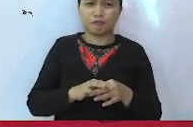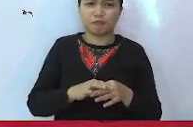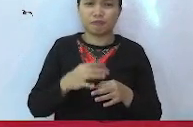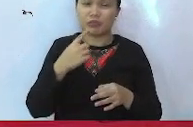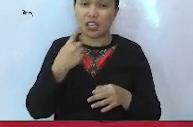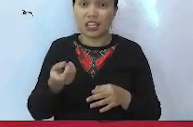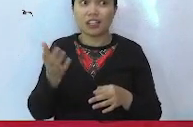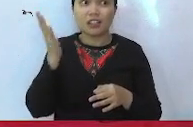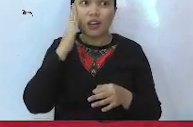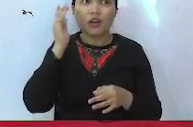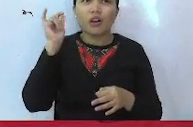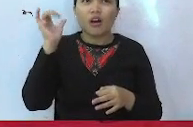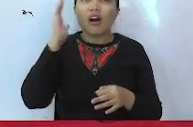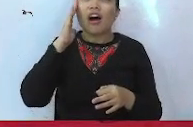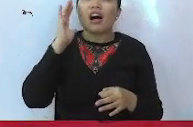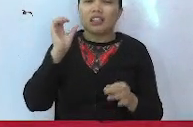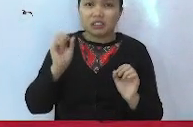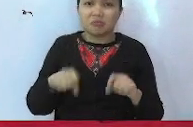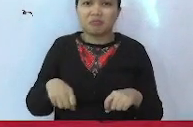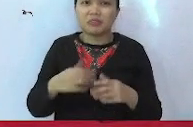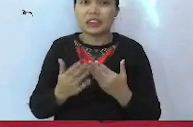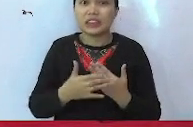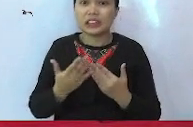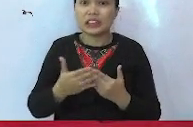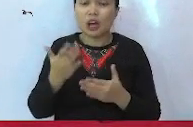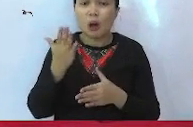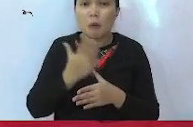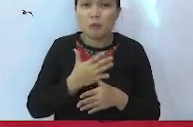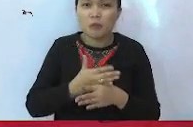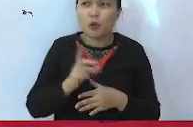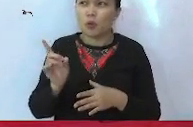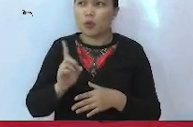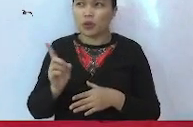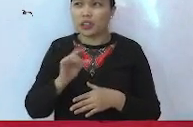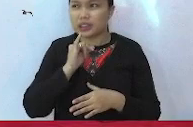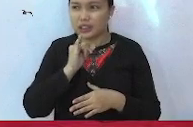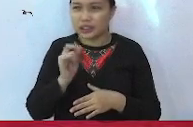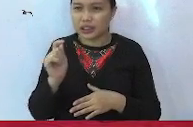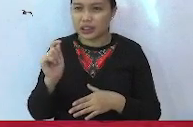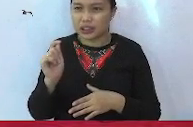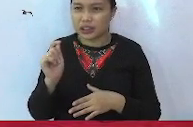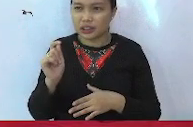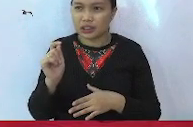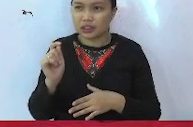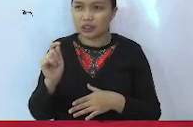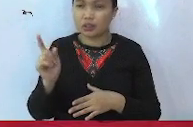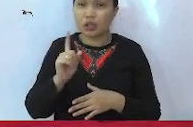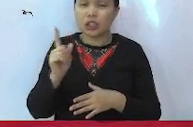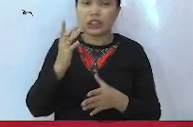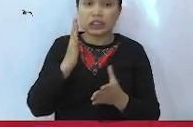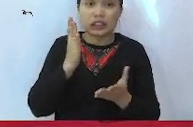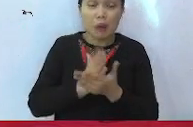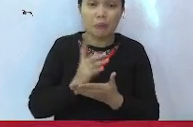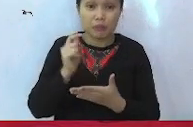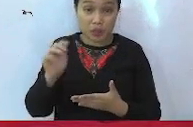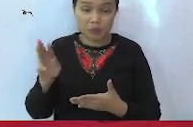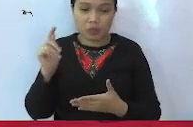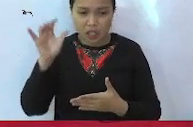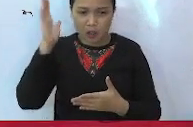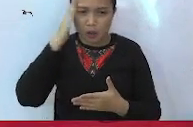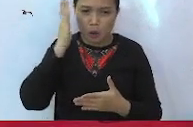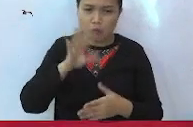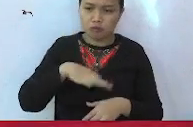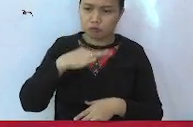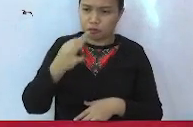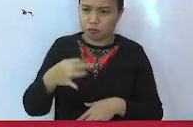that they can be sidetracked. They know what is the one that is distracting them. They know it. That's right. They know the